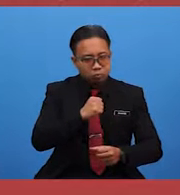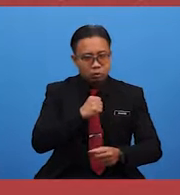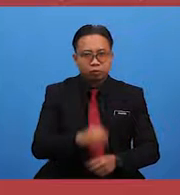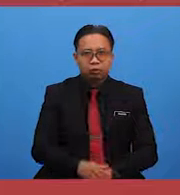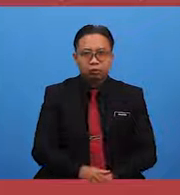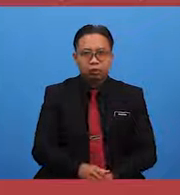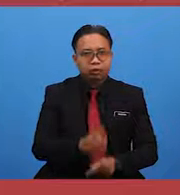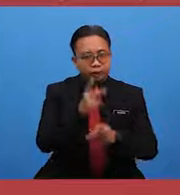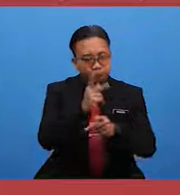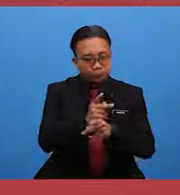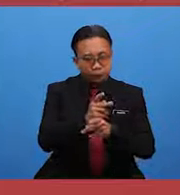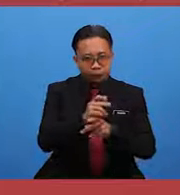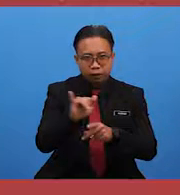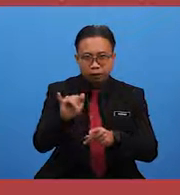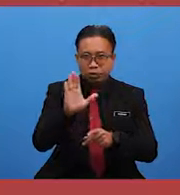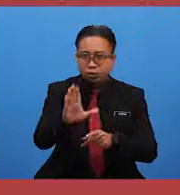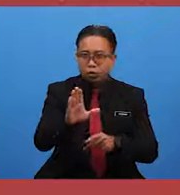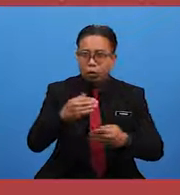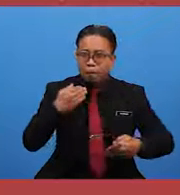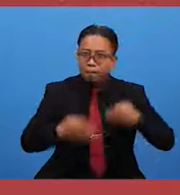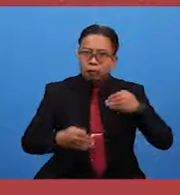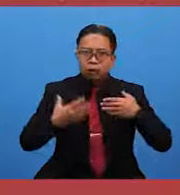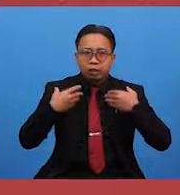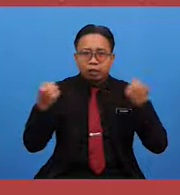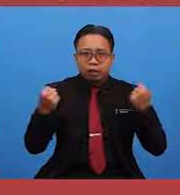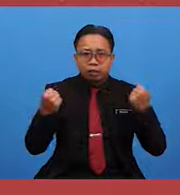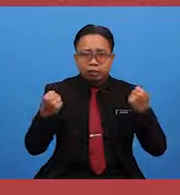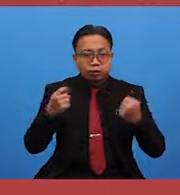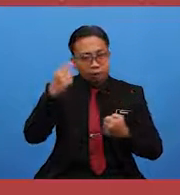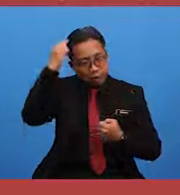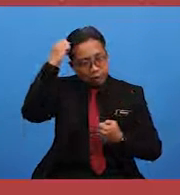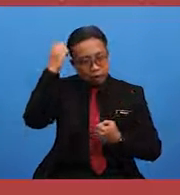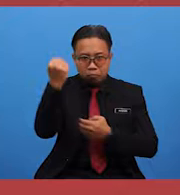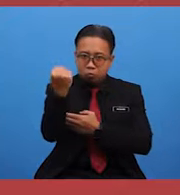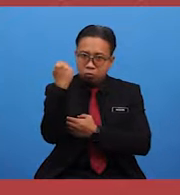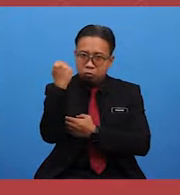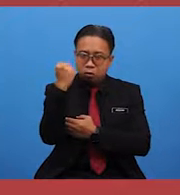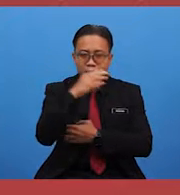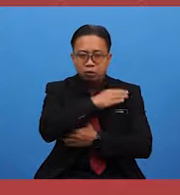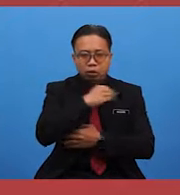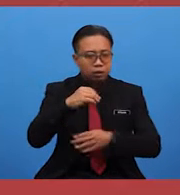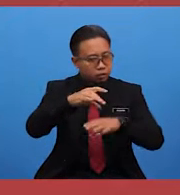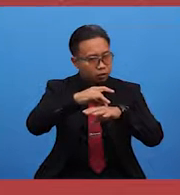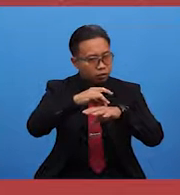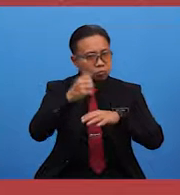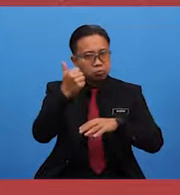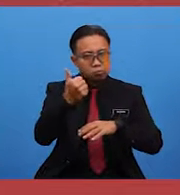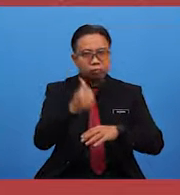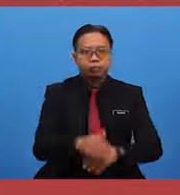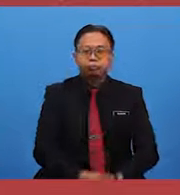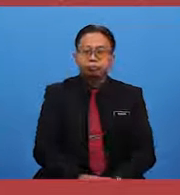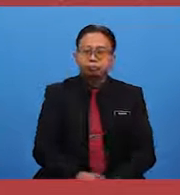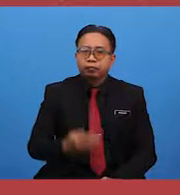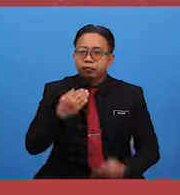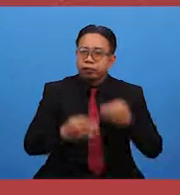body healthy makes your hair strong and your skin looks good too. As a matter of fact, your